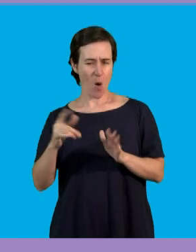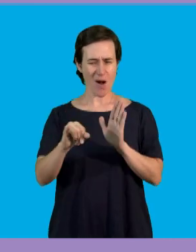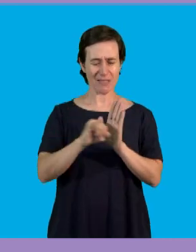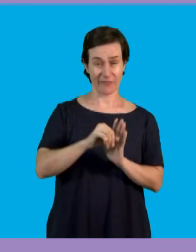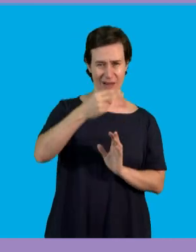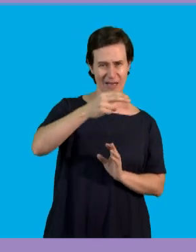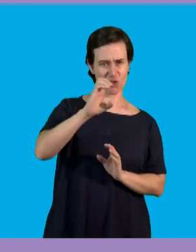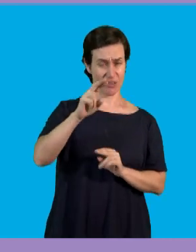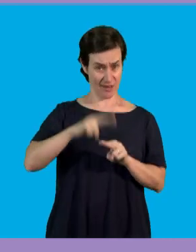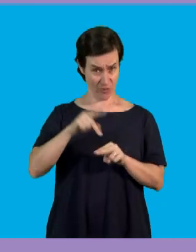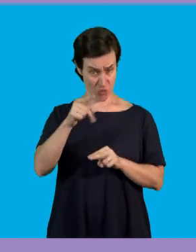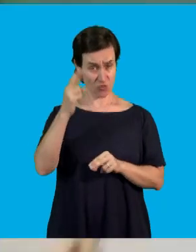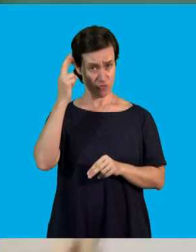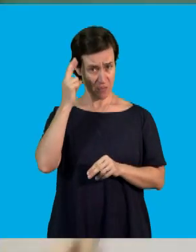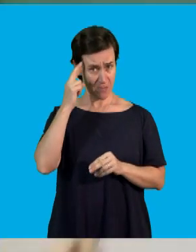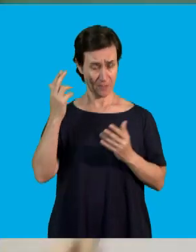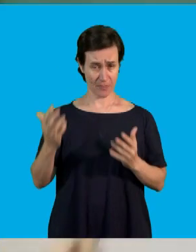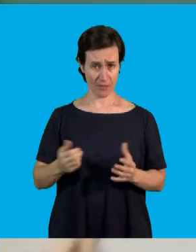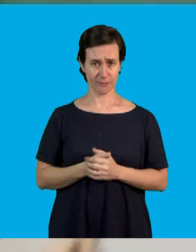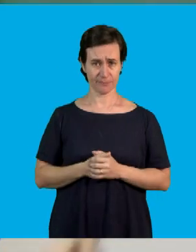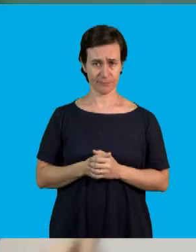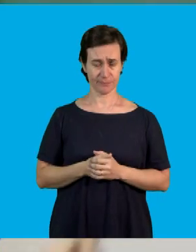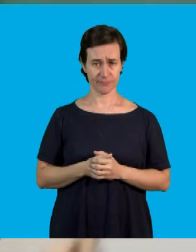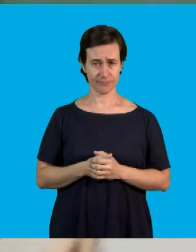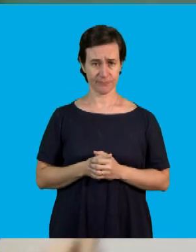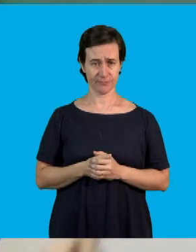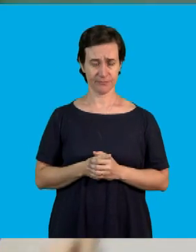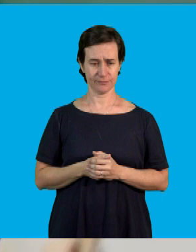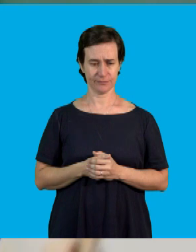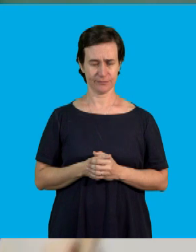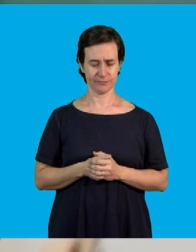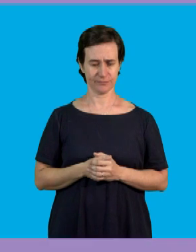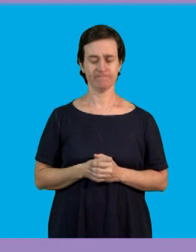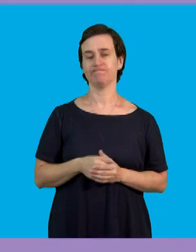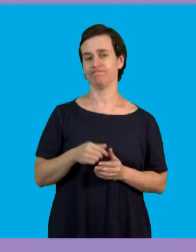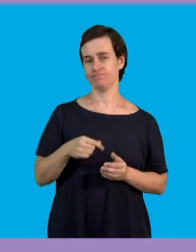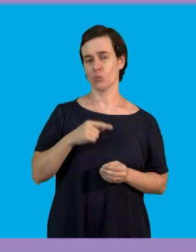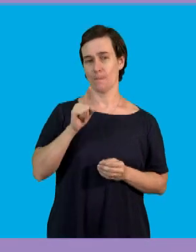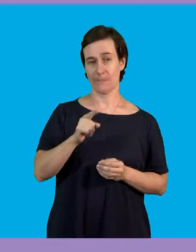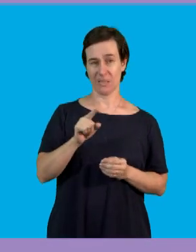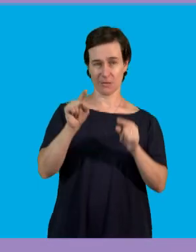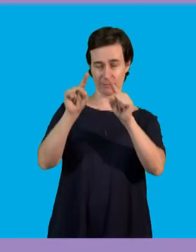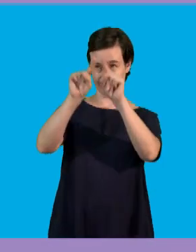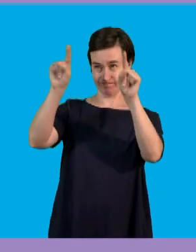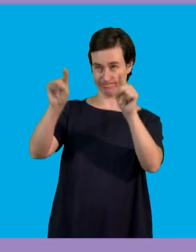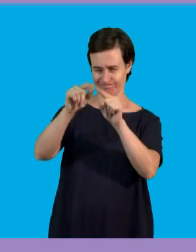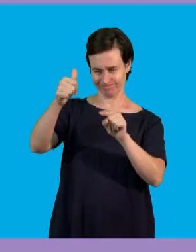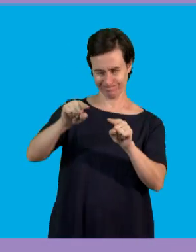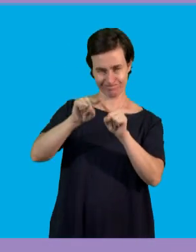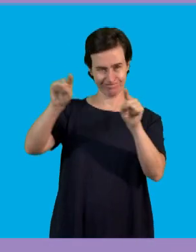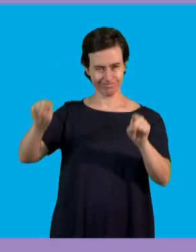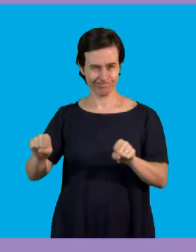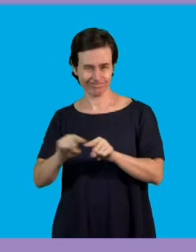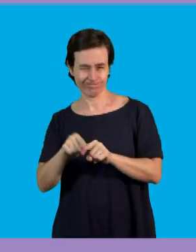again? Do you remember? Yes, we are going to look at these 2 blocks, and we are going